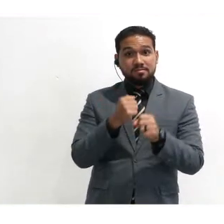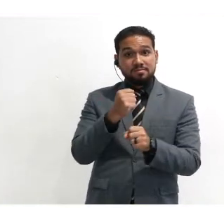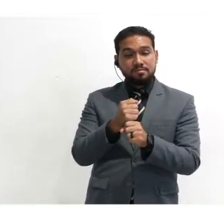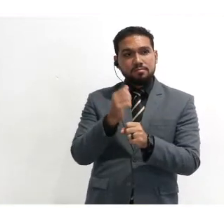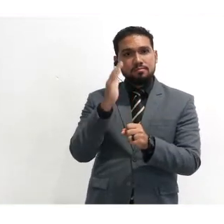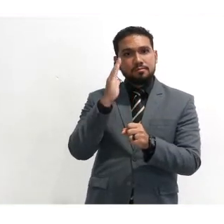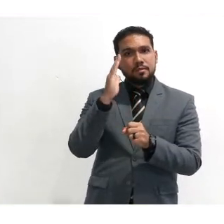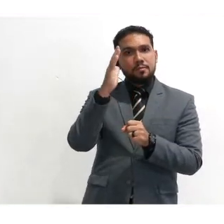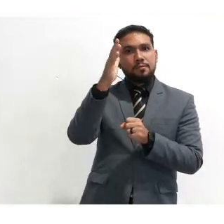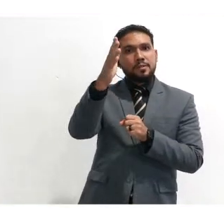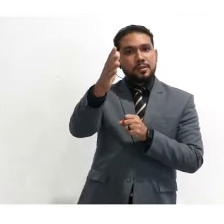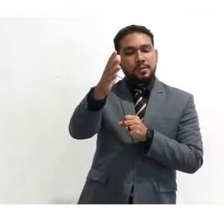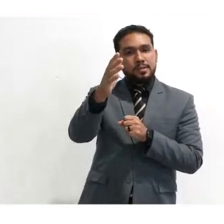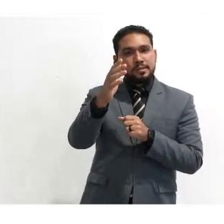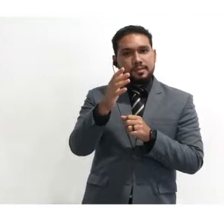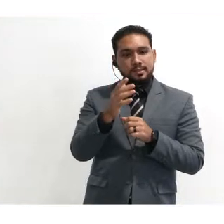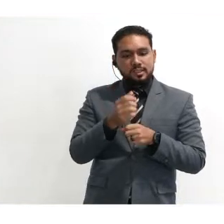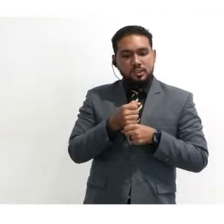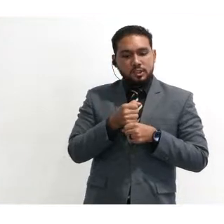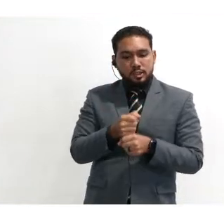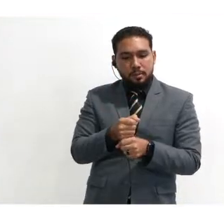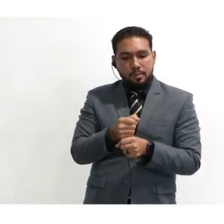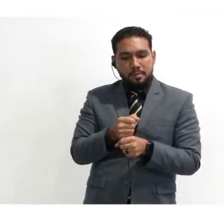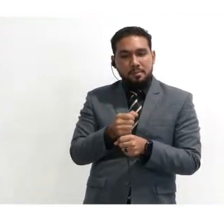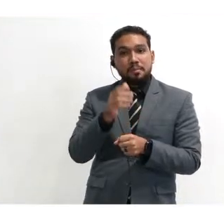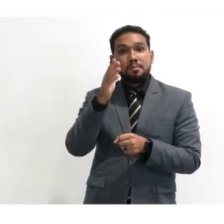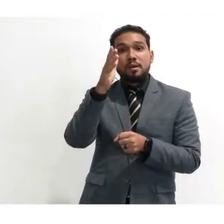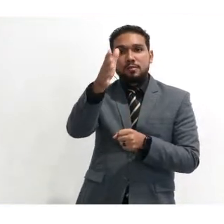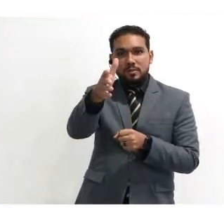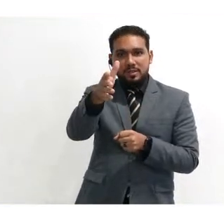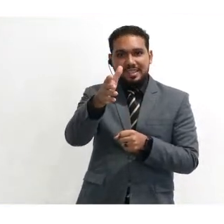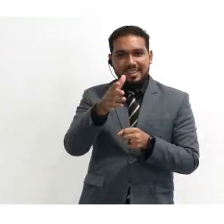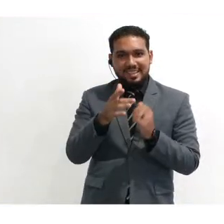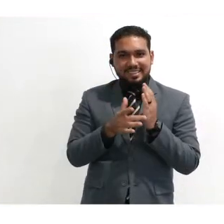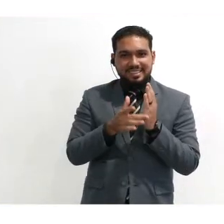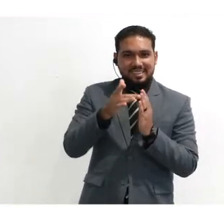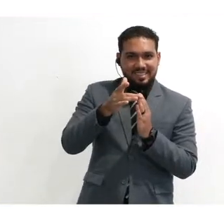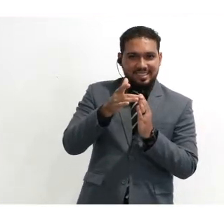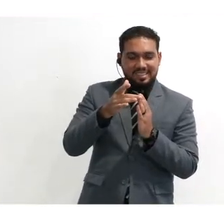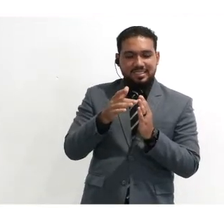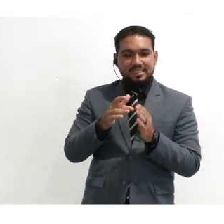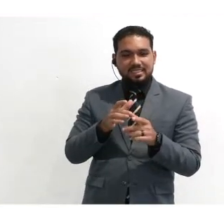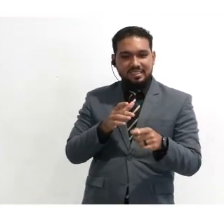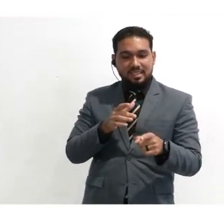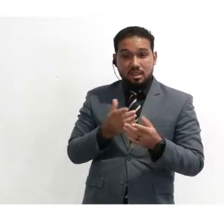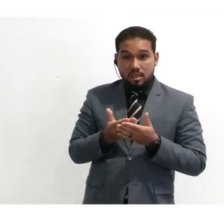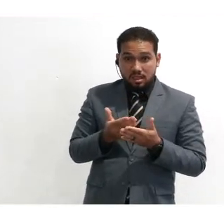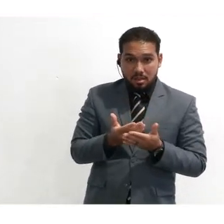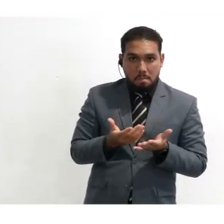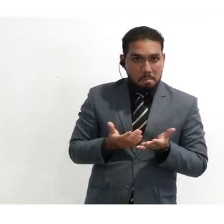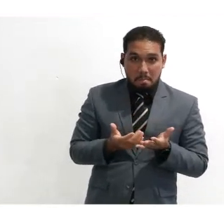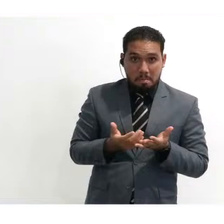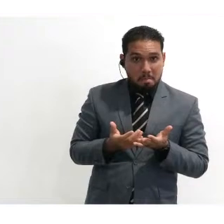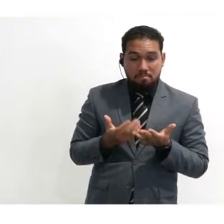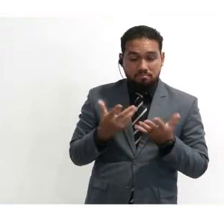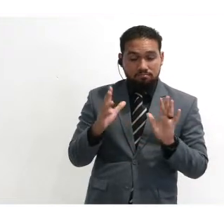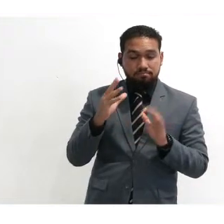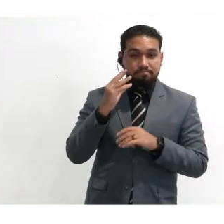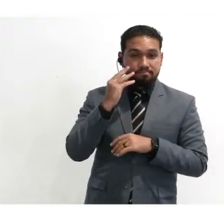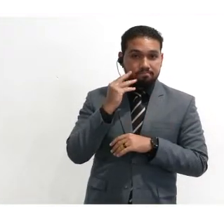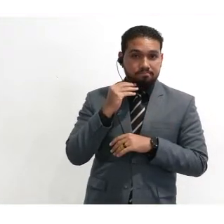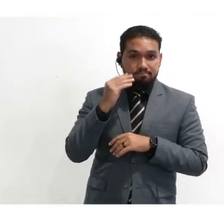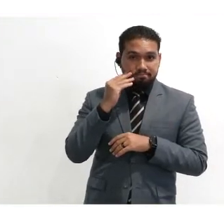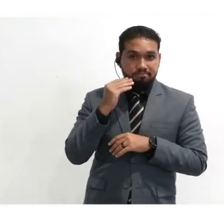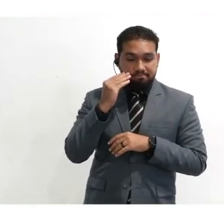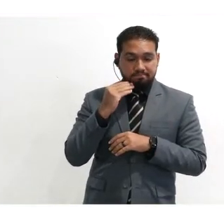in the industry. It's not new guys, because they've seen, you know, kind of what's worked in the past, and they're